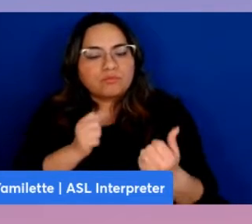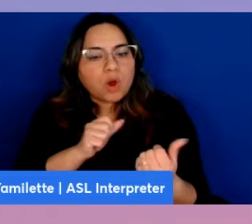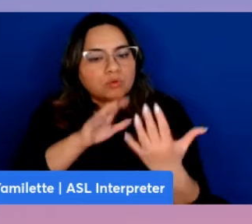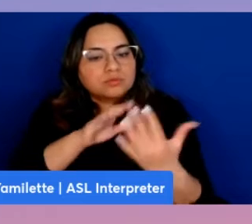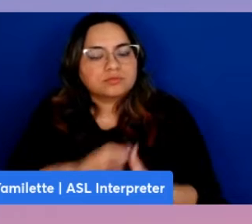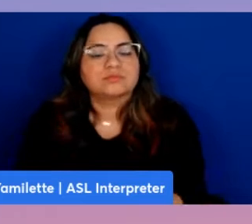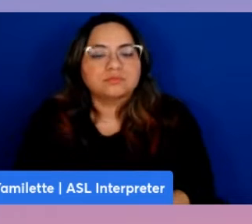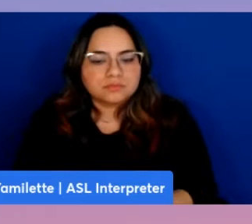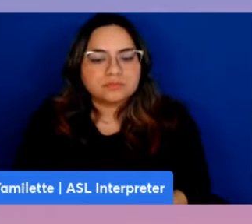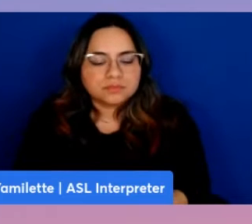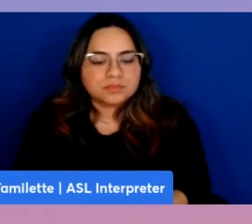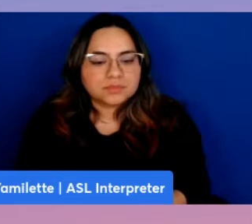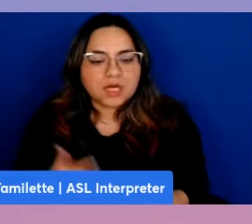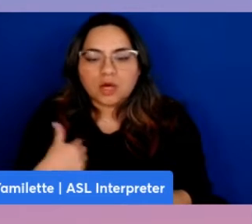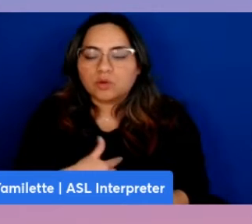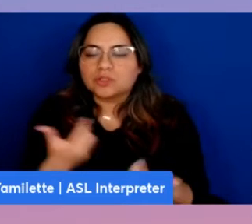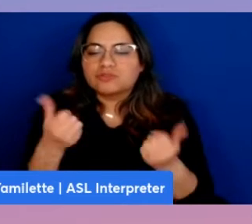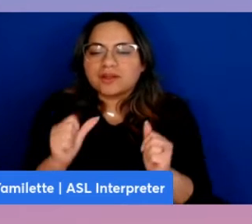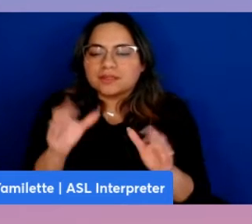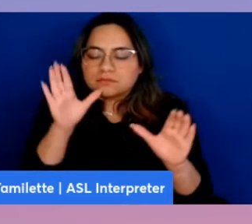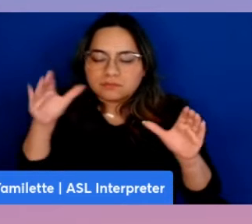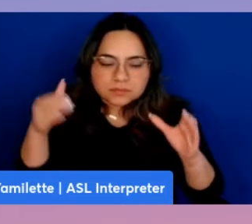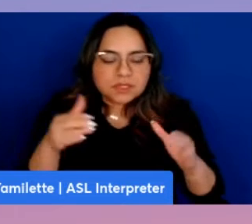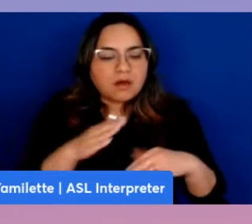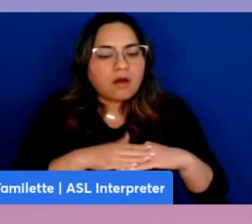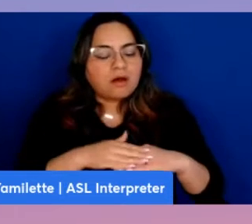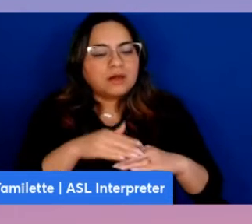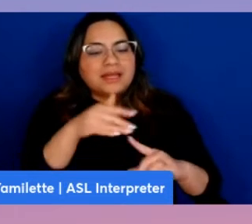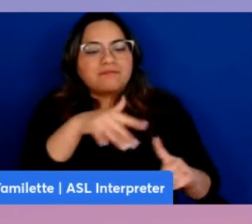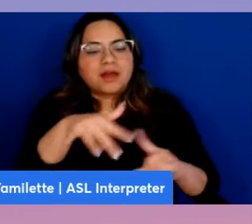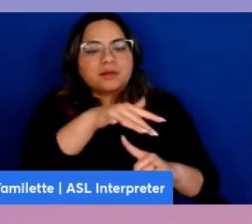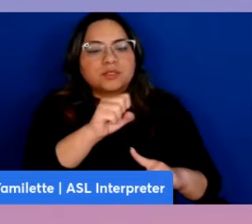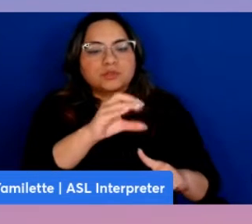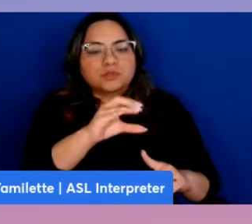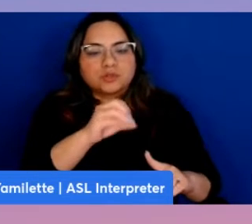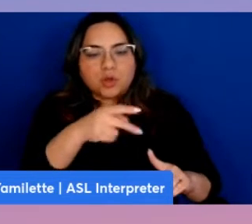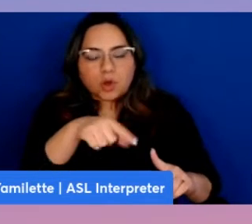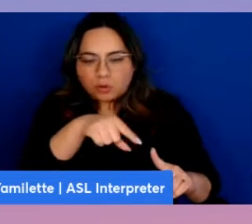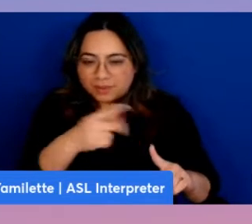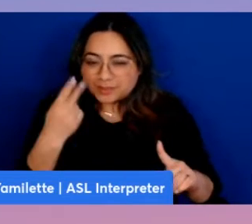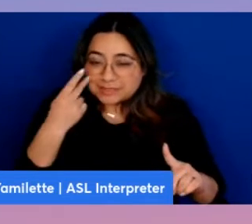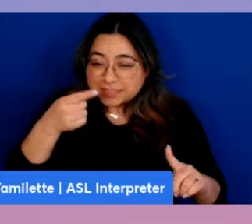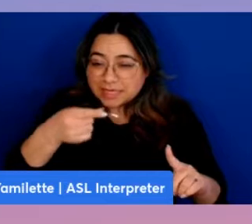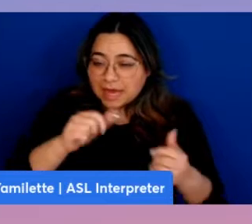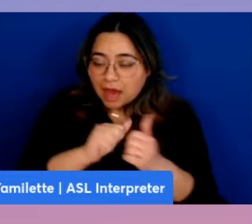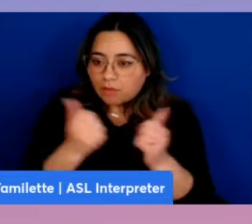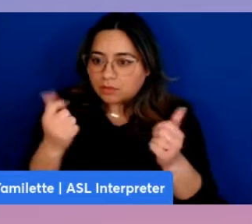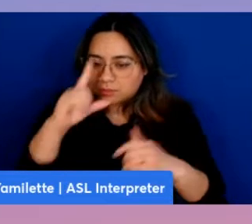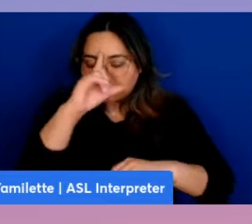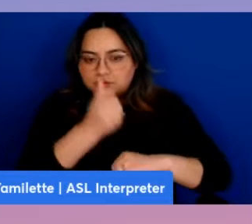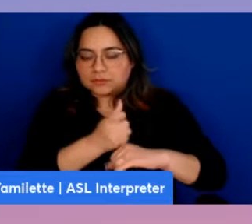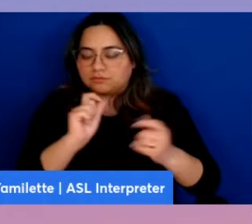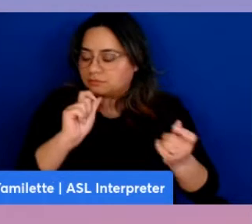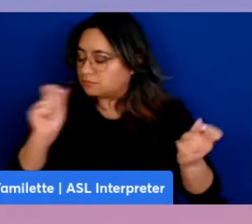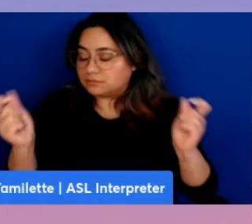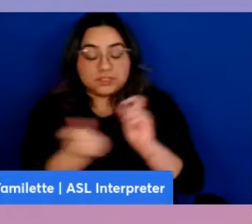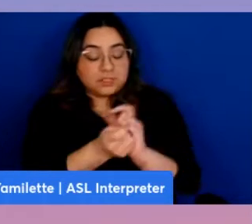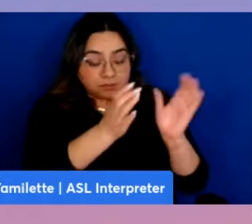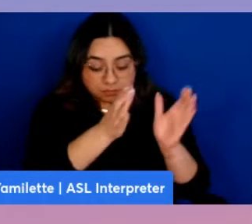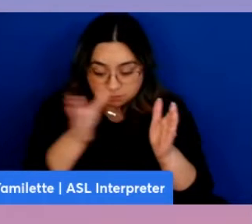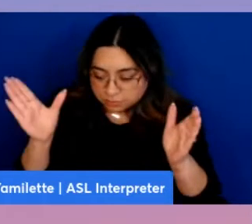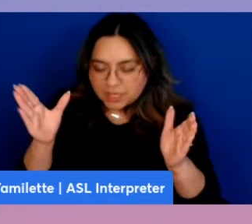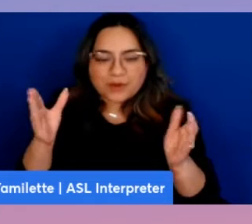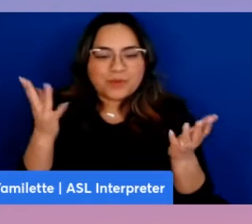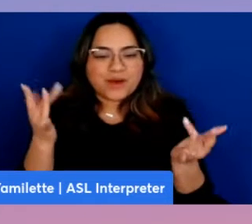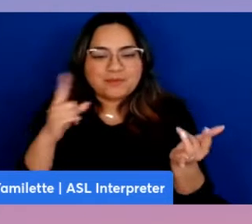try doing environment as code? Can you see how everything changes? The idea is to have everything that is needed